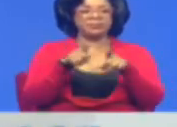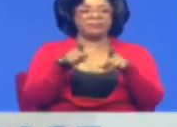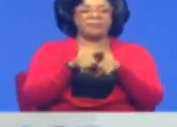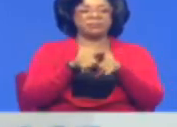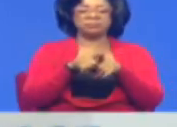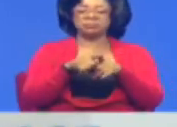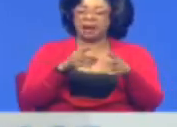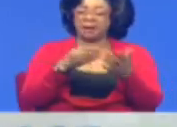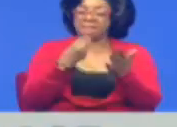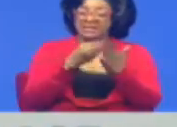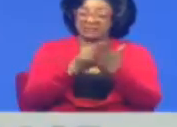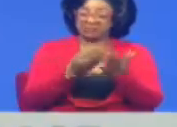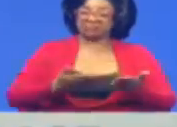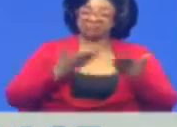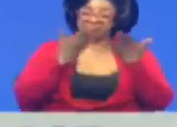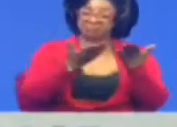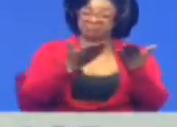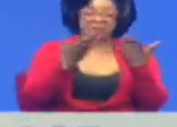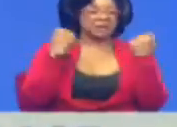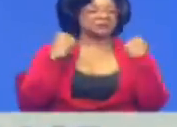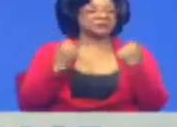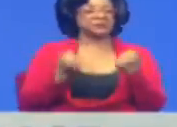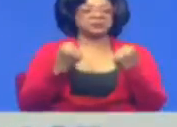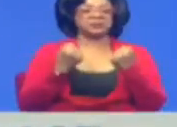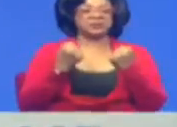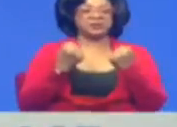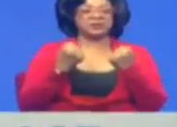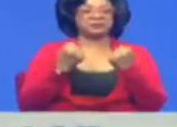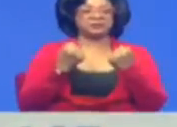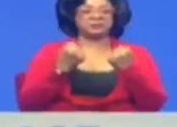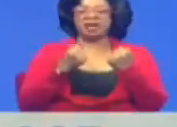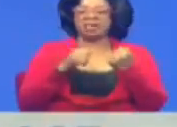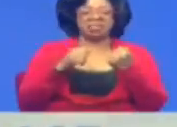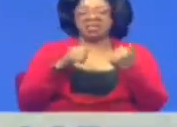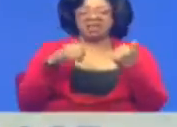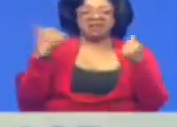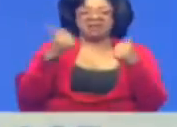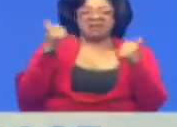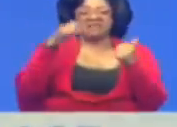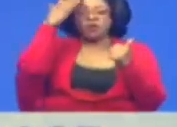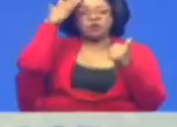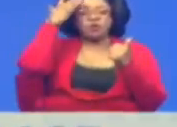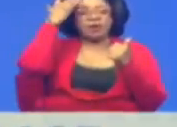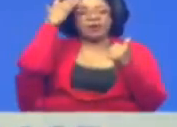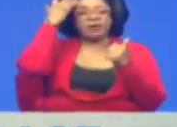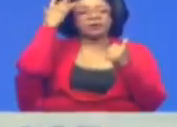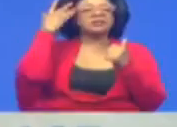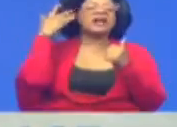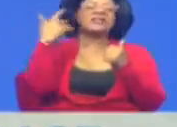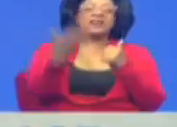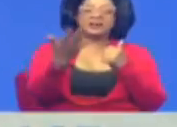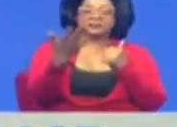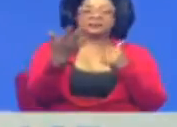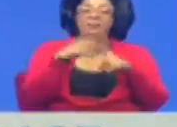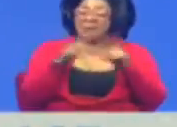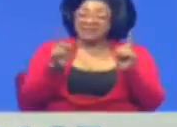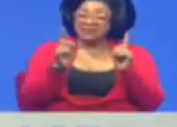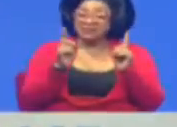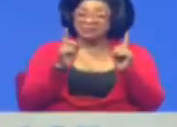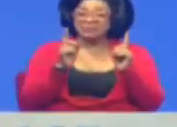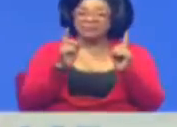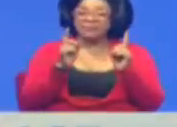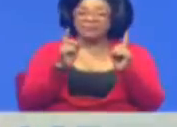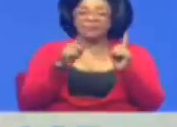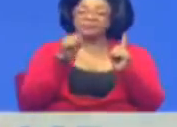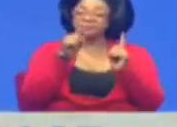utapewa sana sana pacemakers hawajui wako tunywa. So ya kwanza, huyu ni